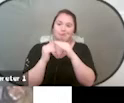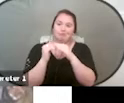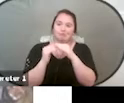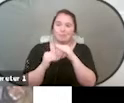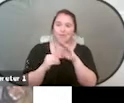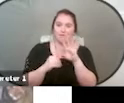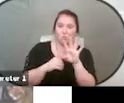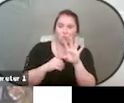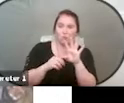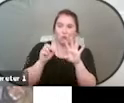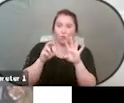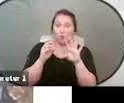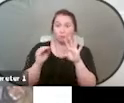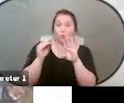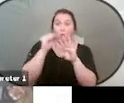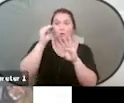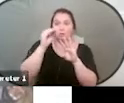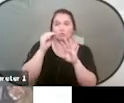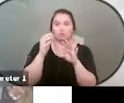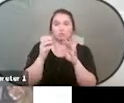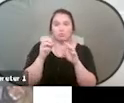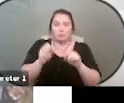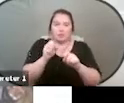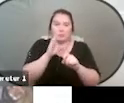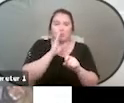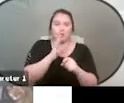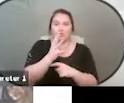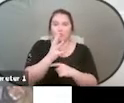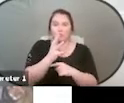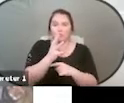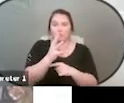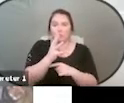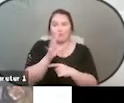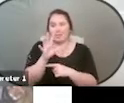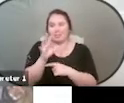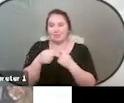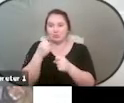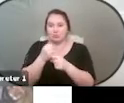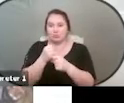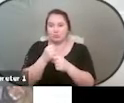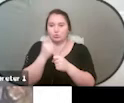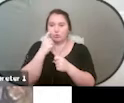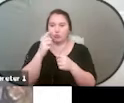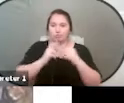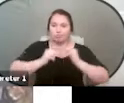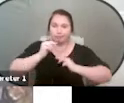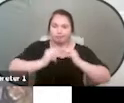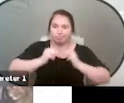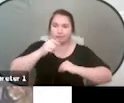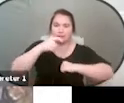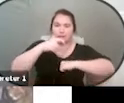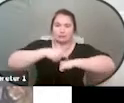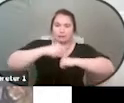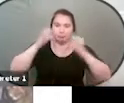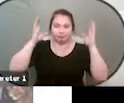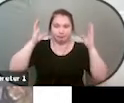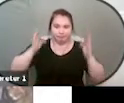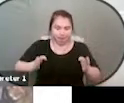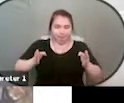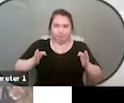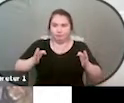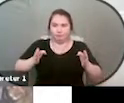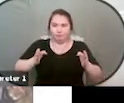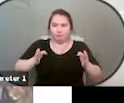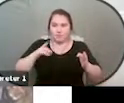4 or more, if not 5 or 6 years of construction timeline in terms of those